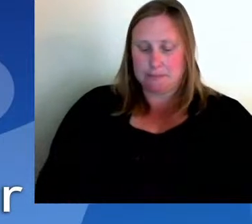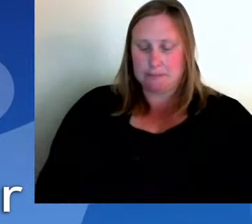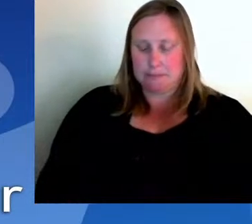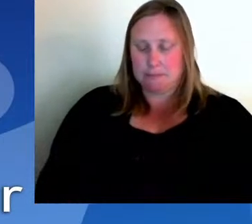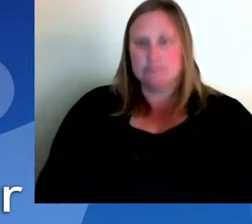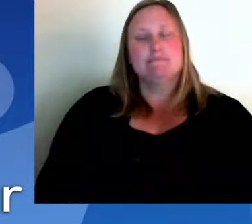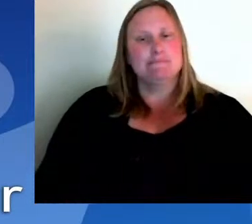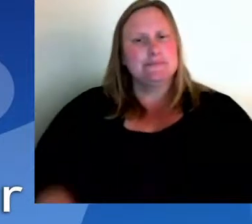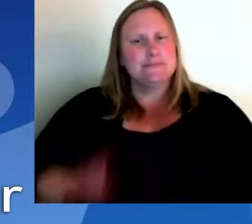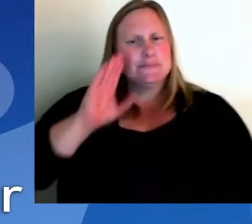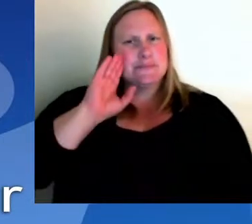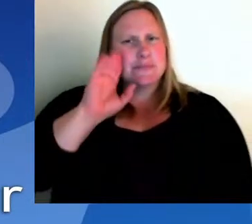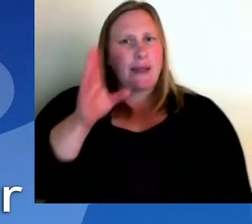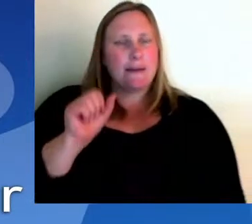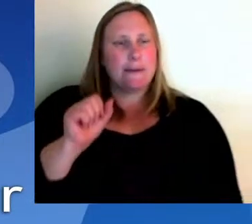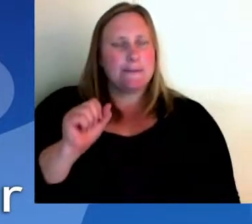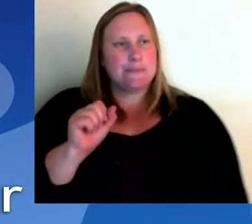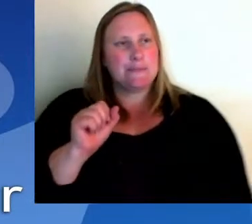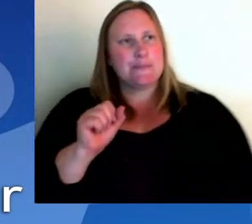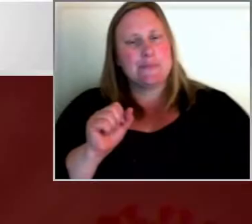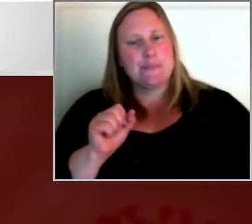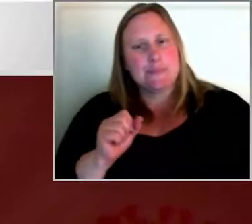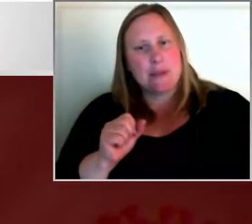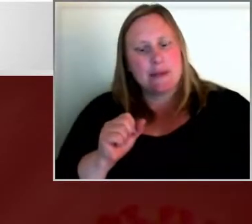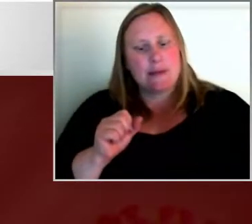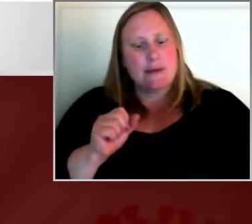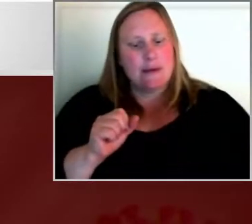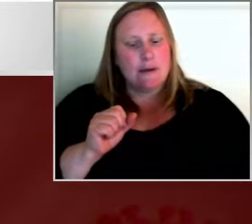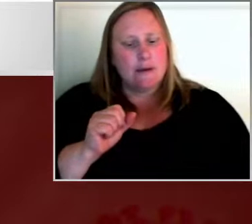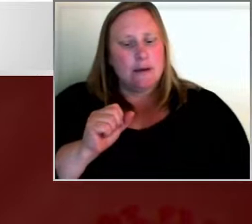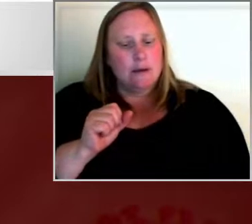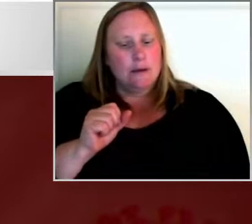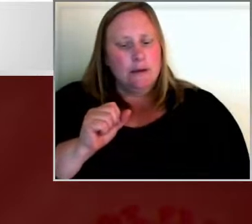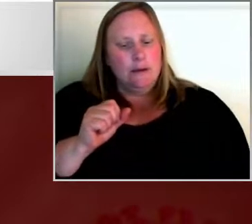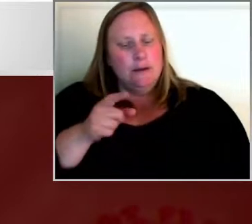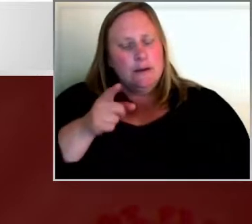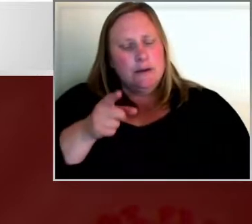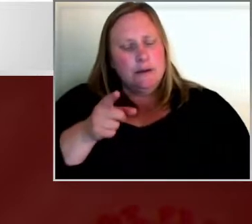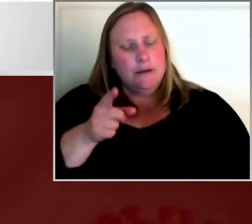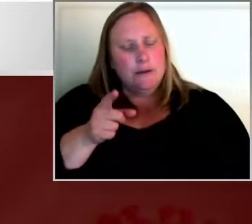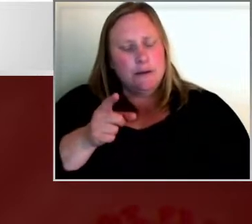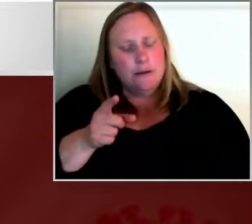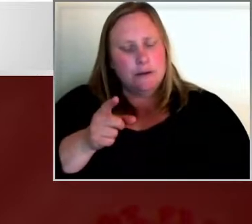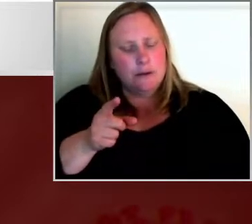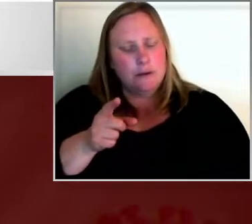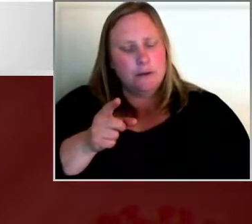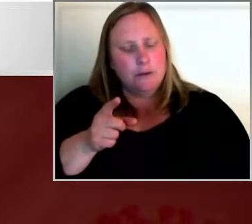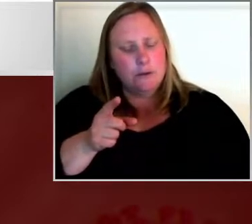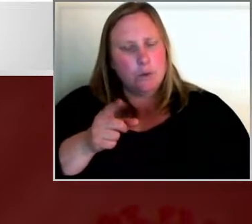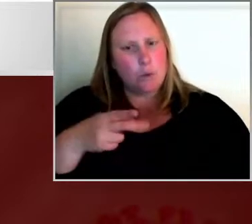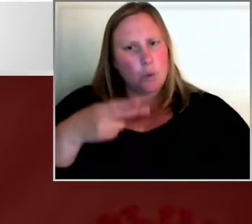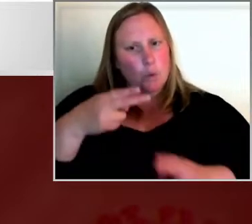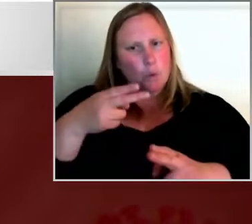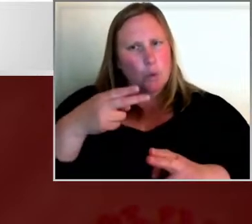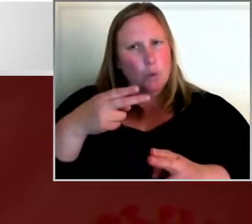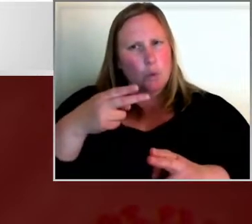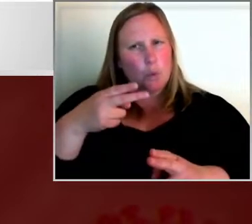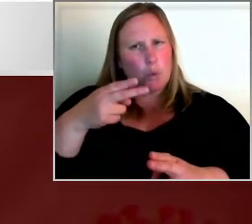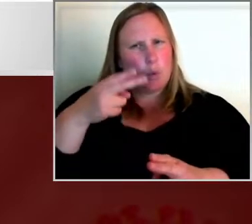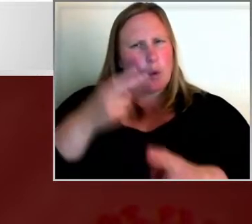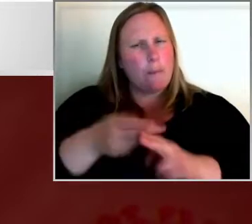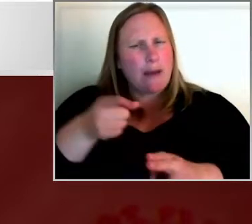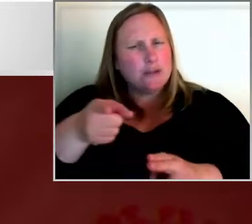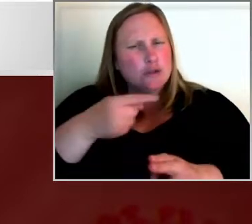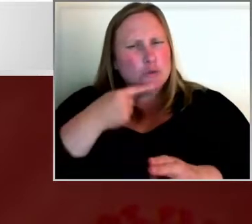Hi, thanks for doing this today. Just was wondering, could you talk a little bit about what your future data cleaning and